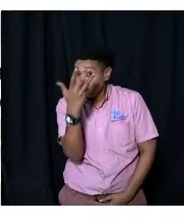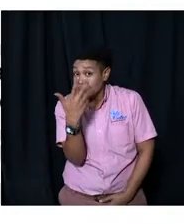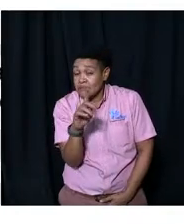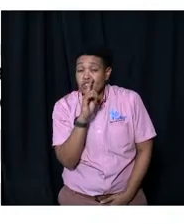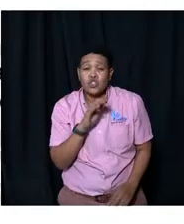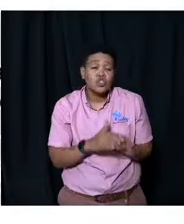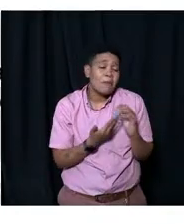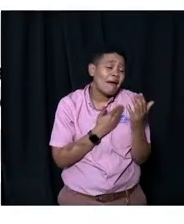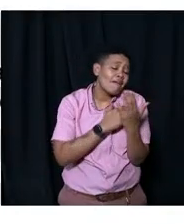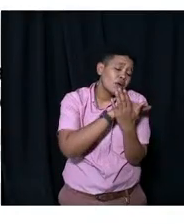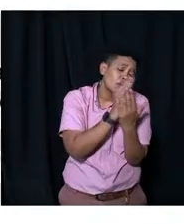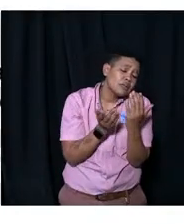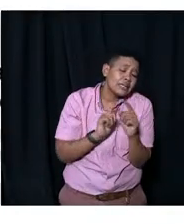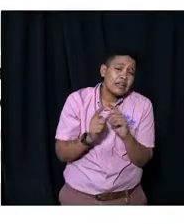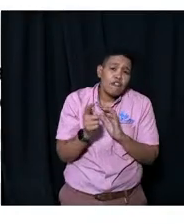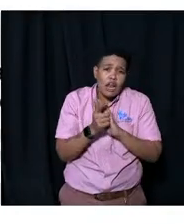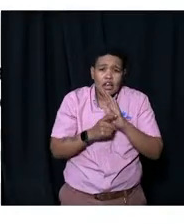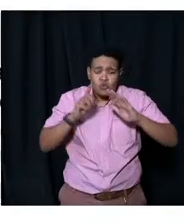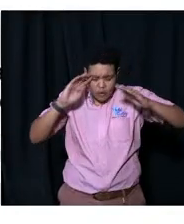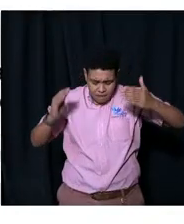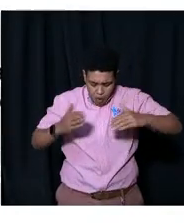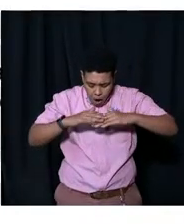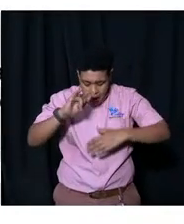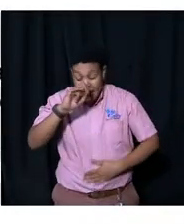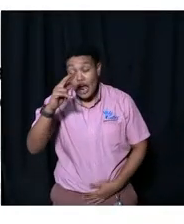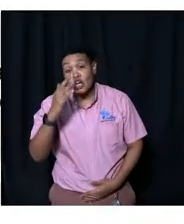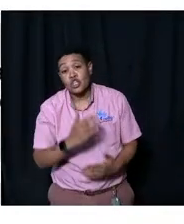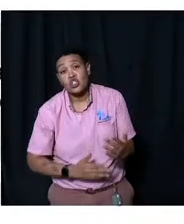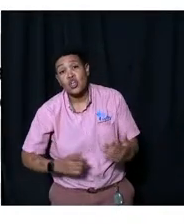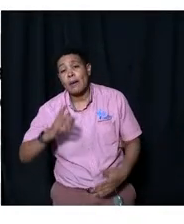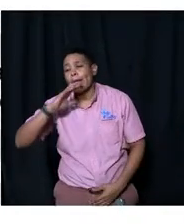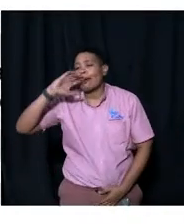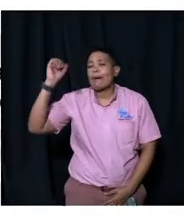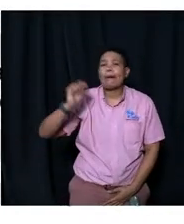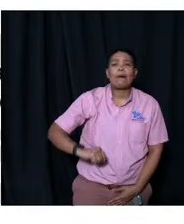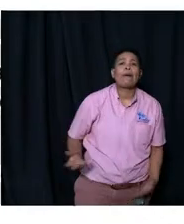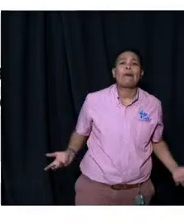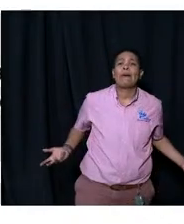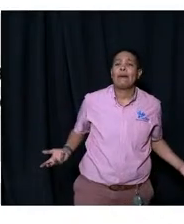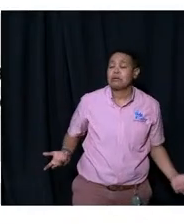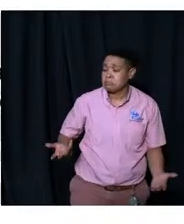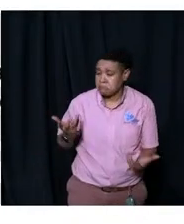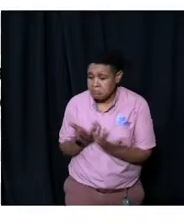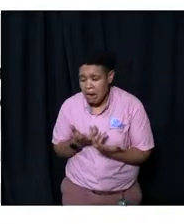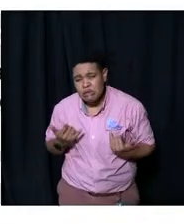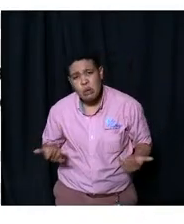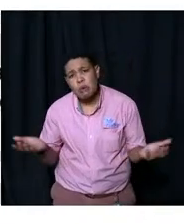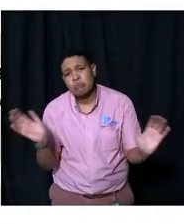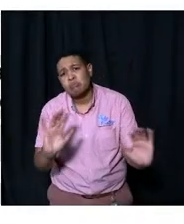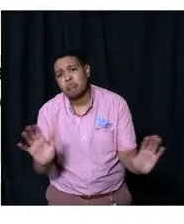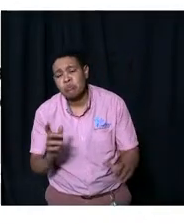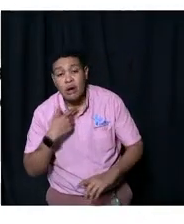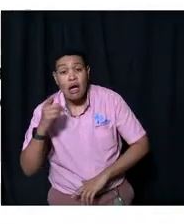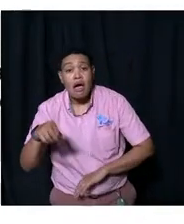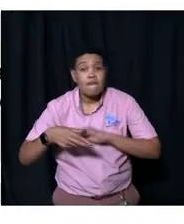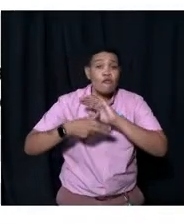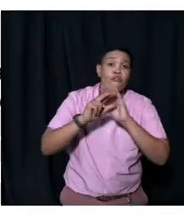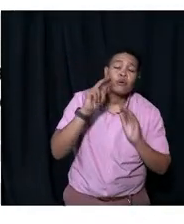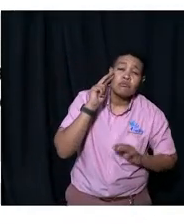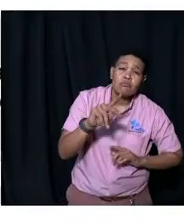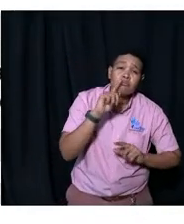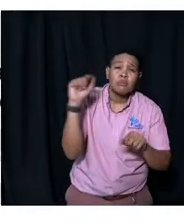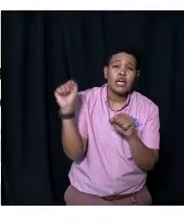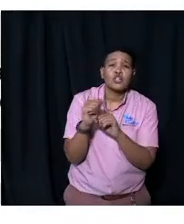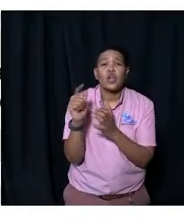suite of legislation that deals with air emissions. Some of them are outdated, and we will have to do a review to be sure that the